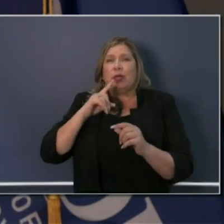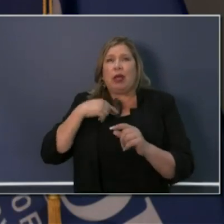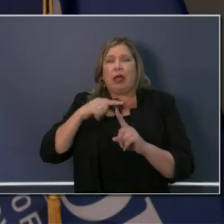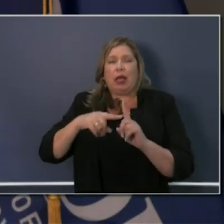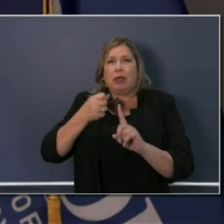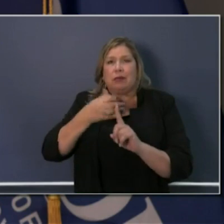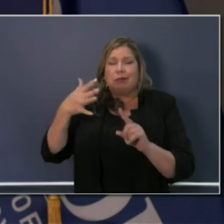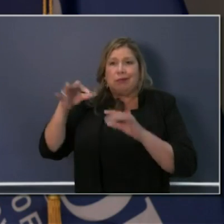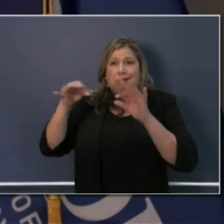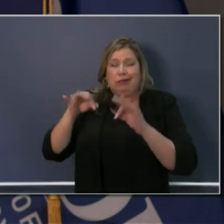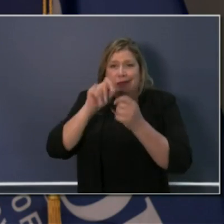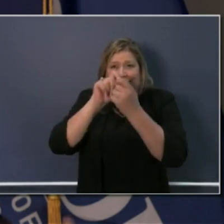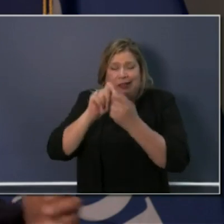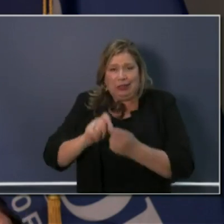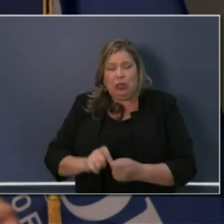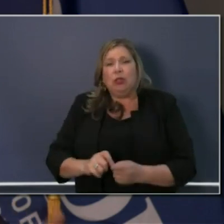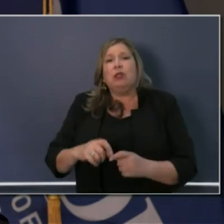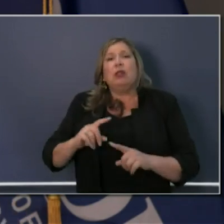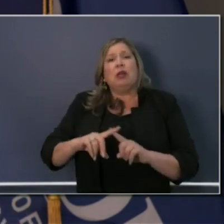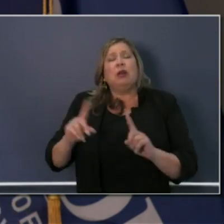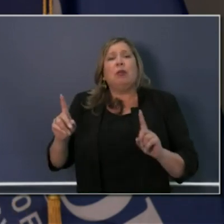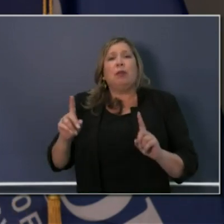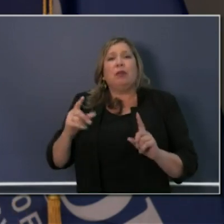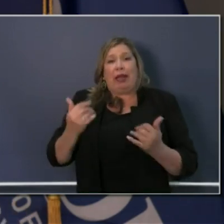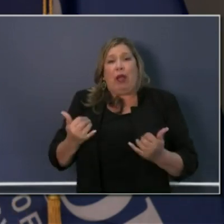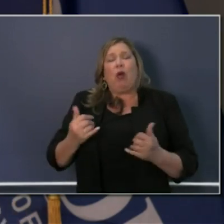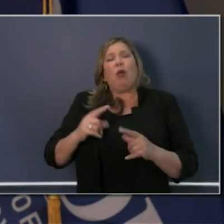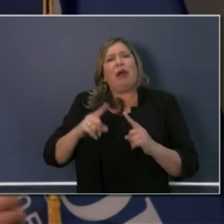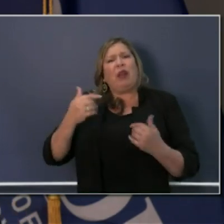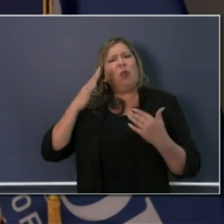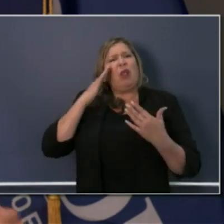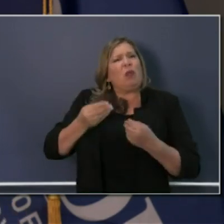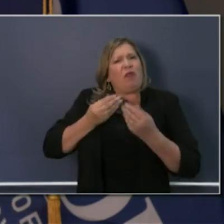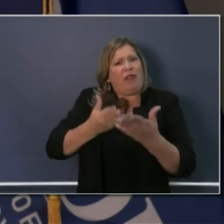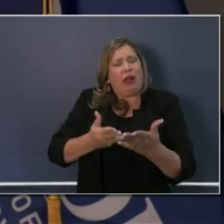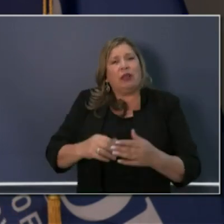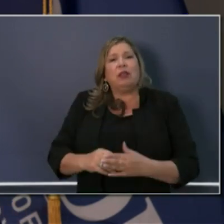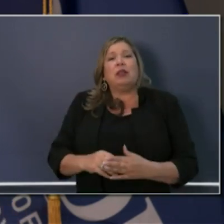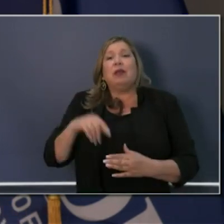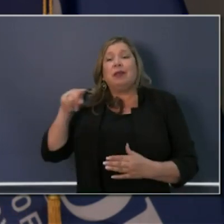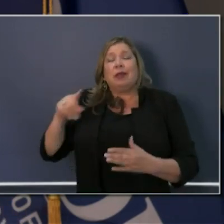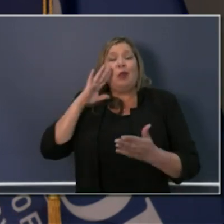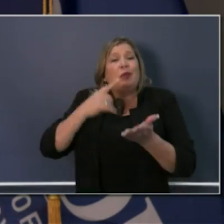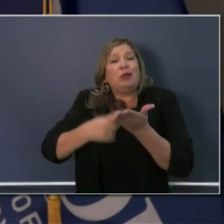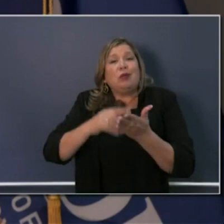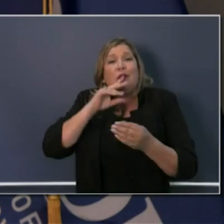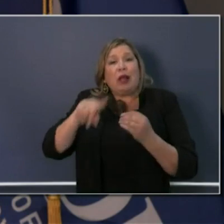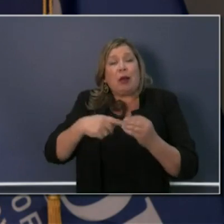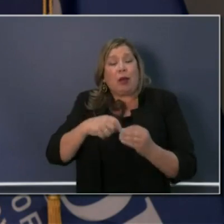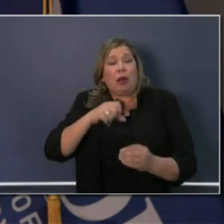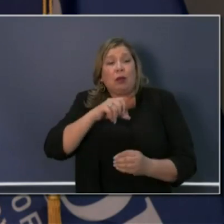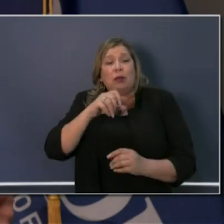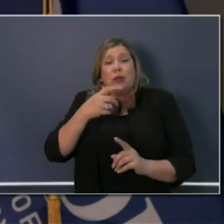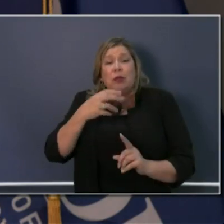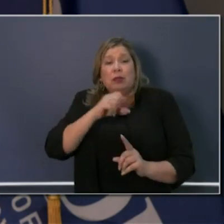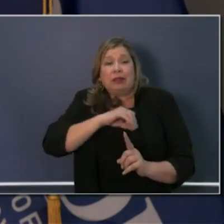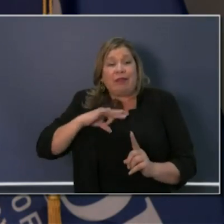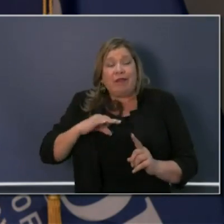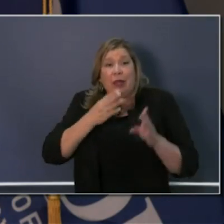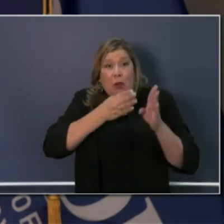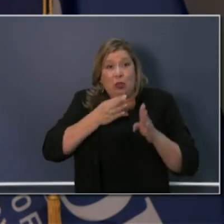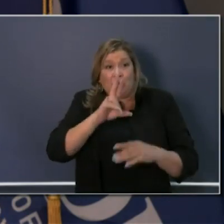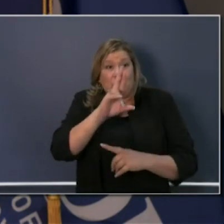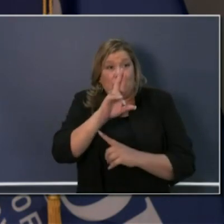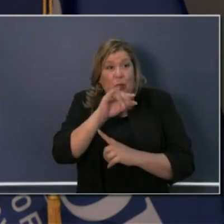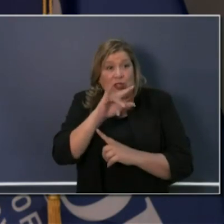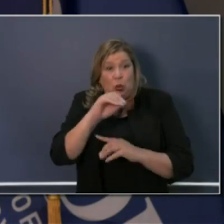provide all of those details. They go to issues of staffing ratios, which is a variant on your question, goes to flexibility, which is direct to